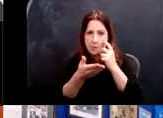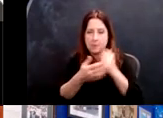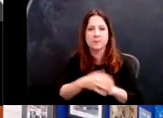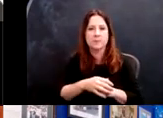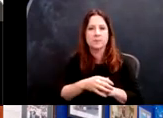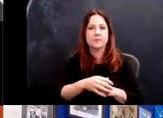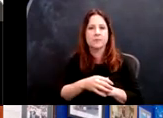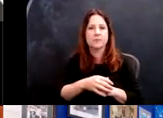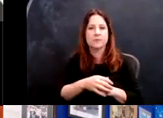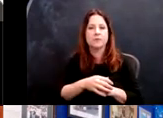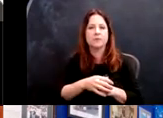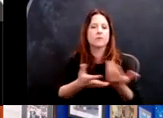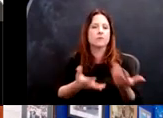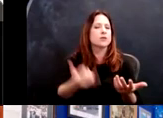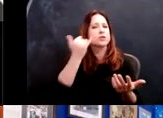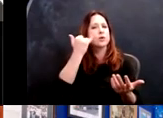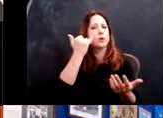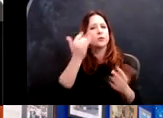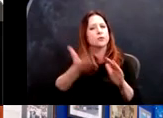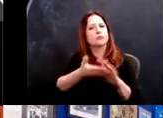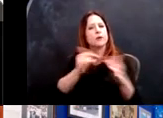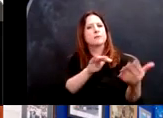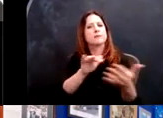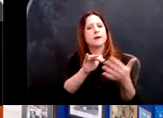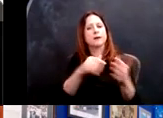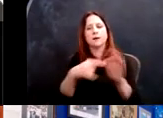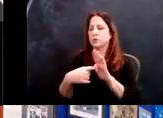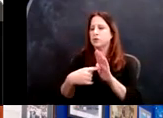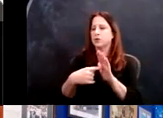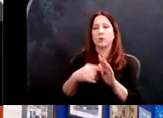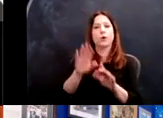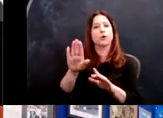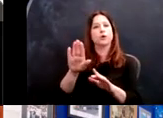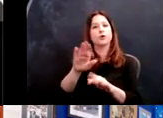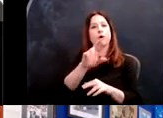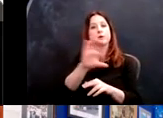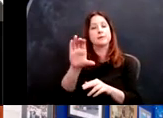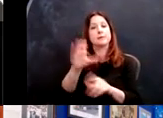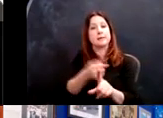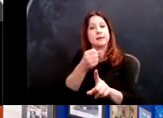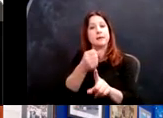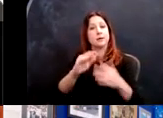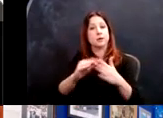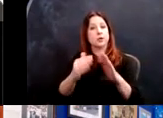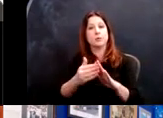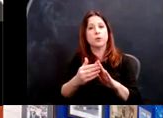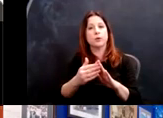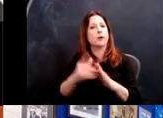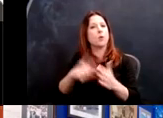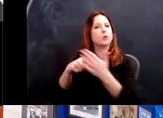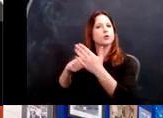if you had to run a study and say, you show your center's impact, what would you want to show to your funders,